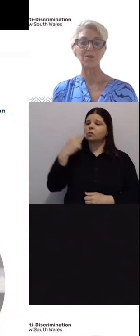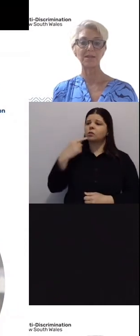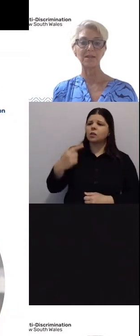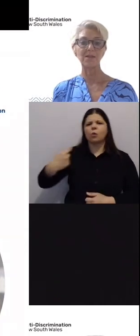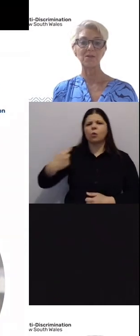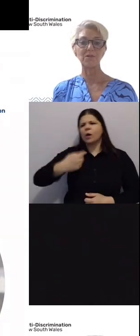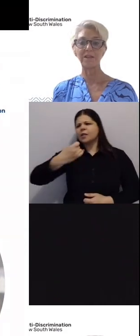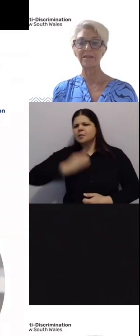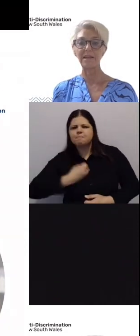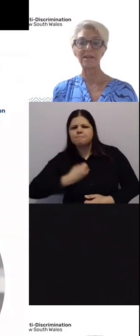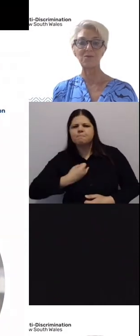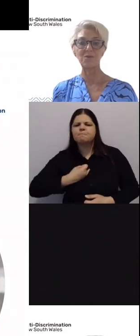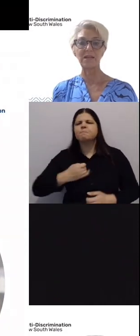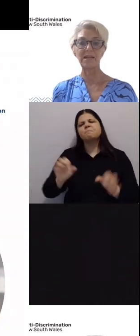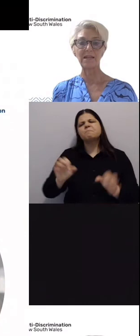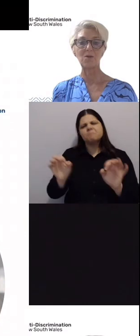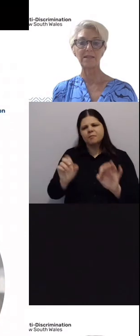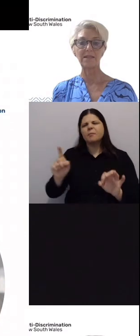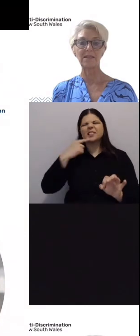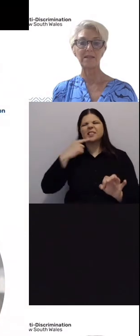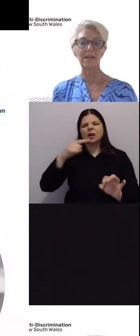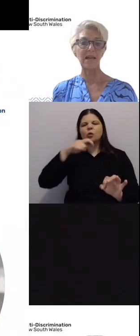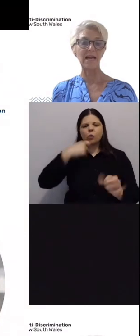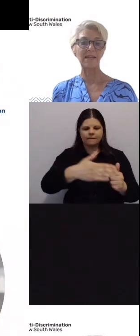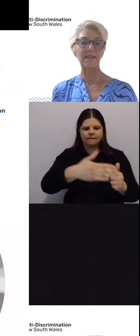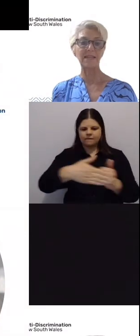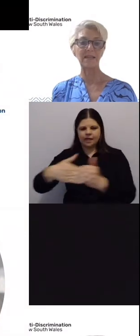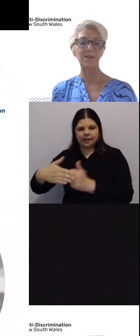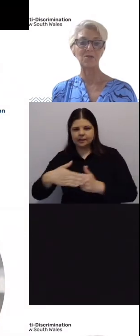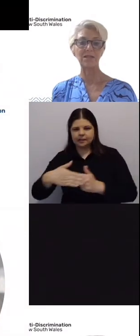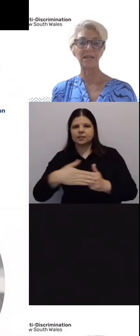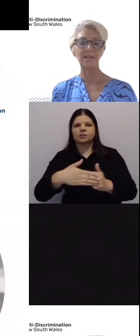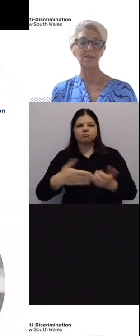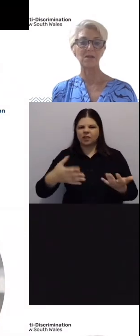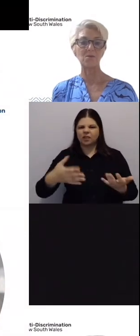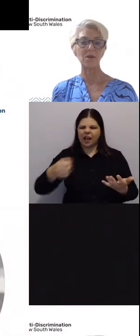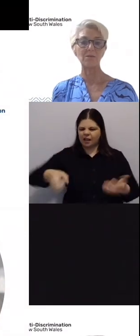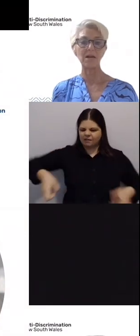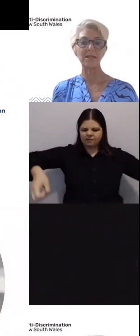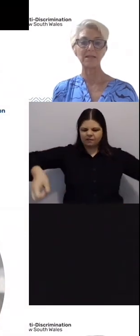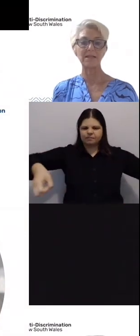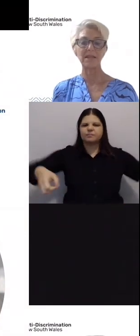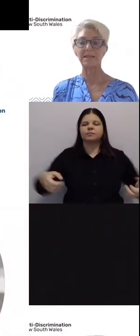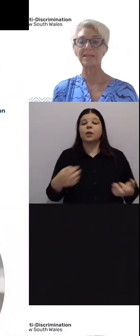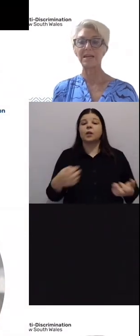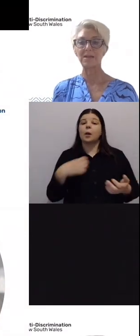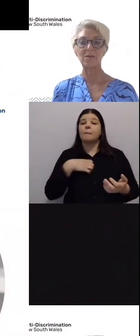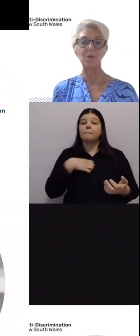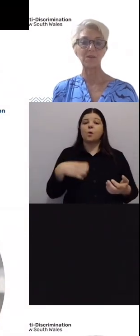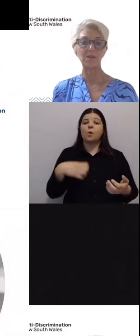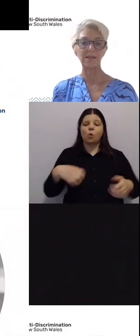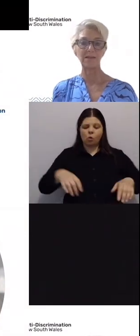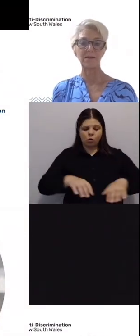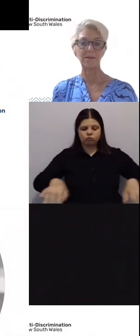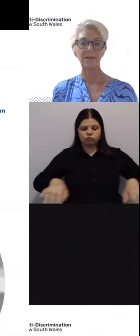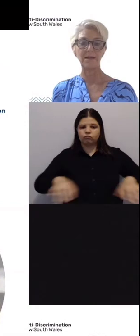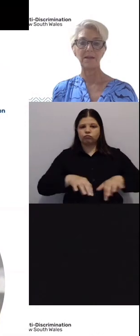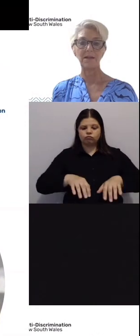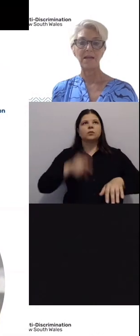undertook works to fix the handrail at the crossing and add extra tactile ground markers at the start of the